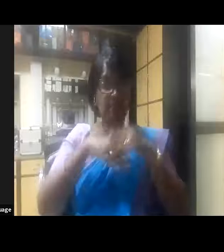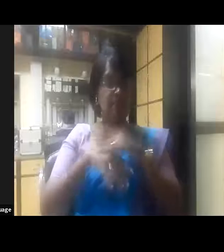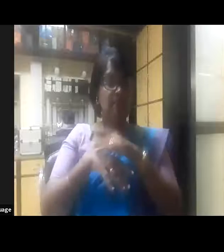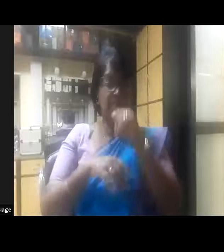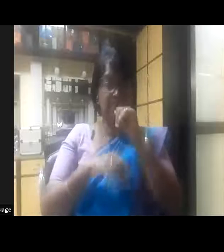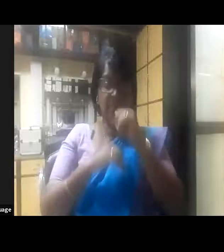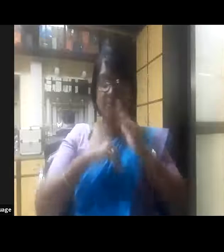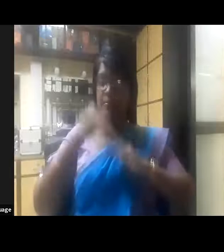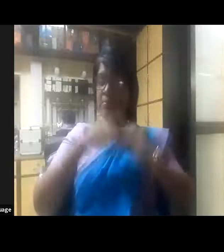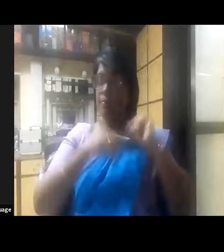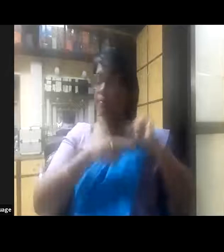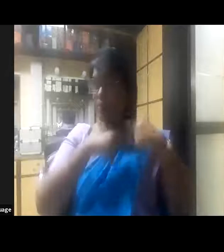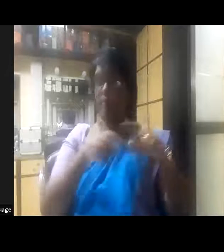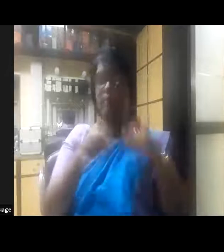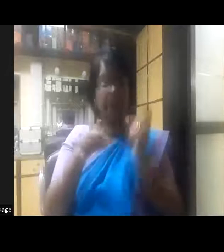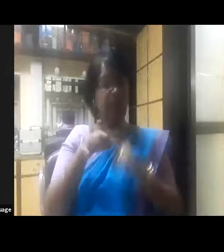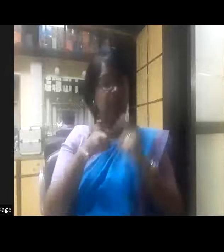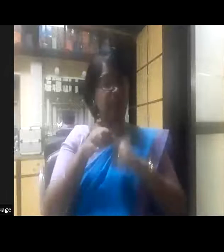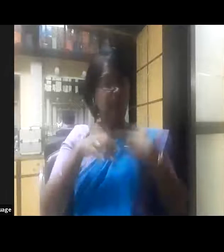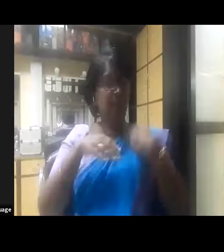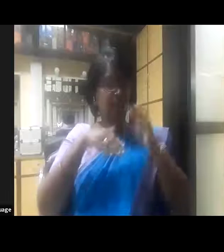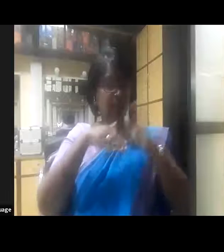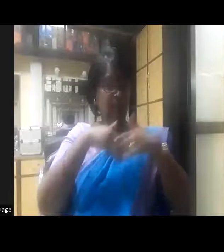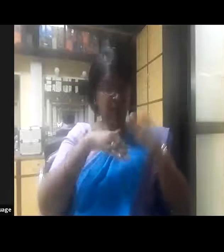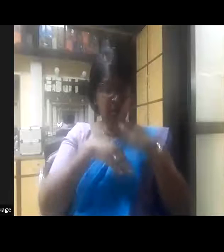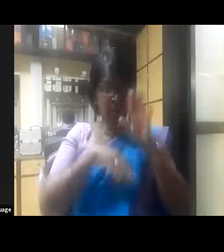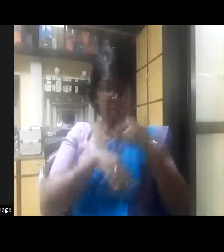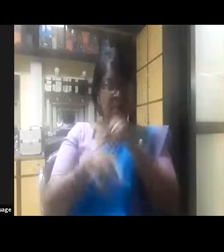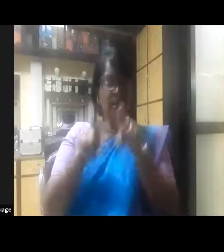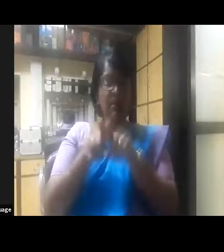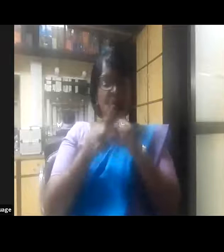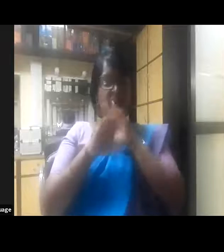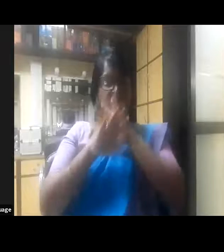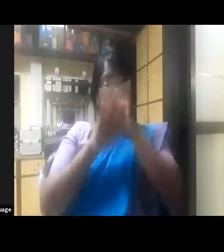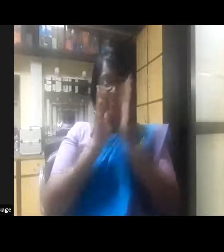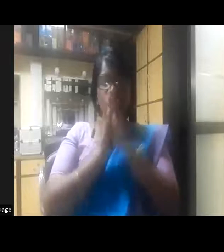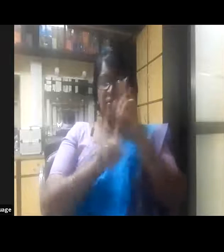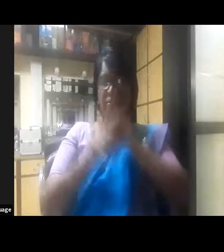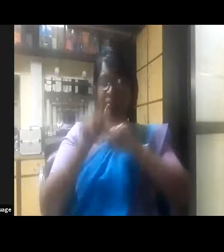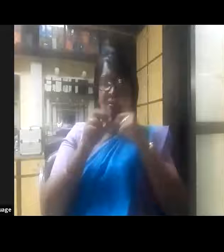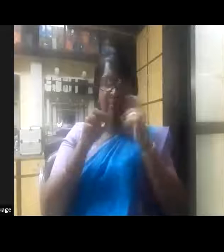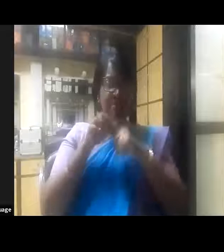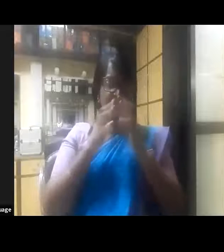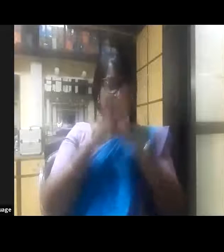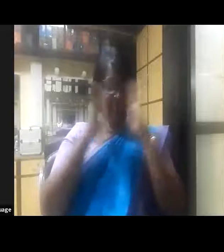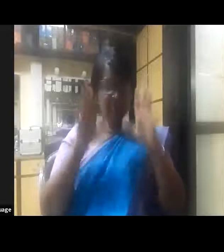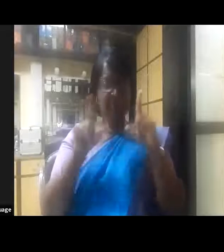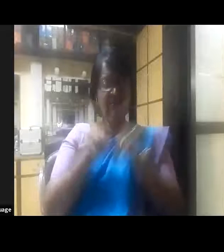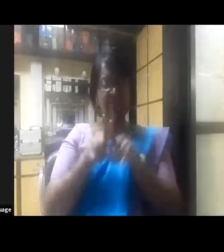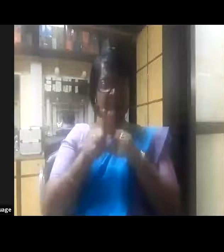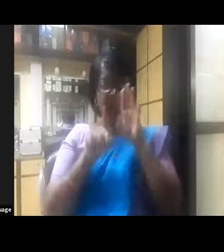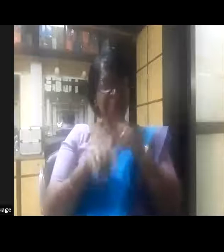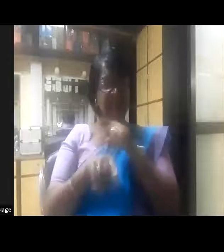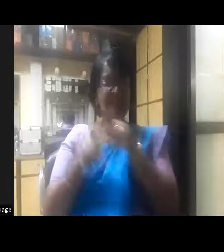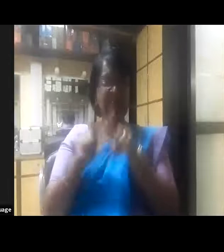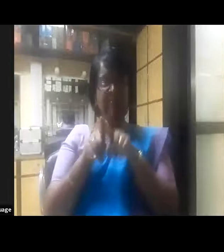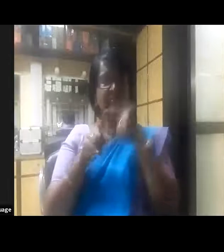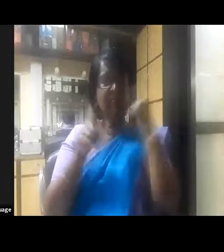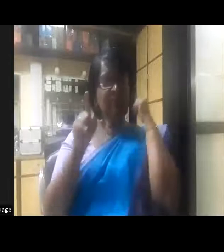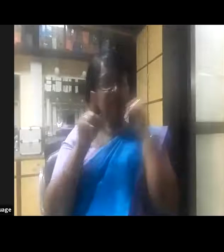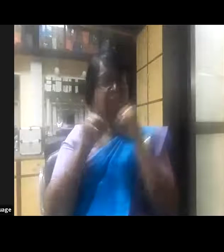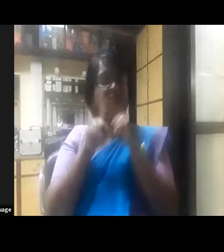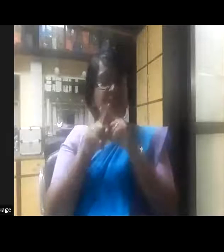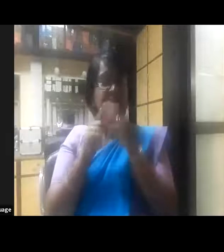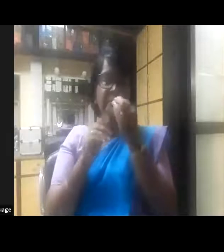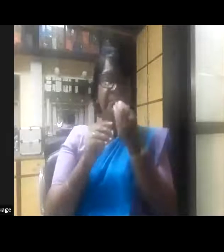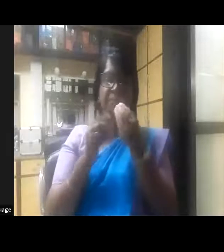they could load out the cargo because of the severe space crunch and equipment shortage. Even if they were able to